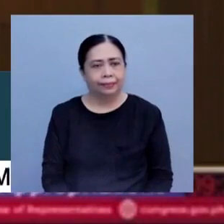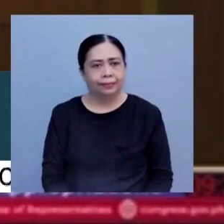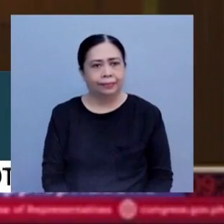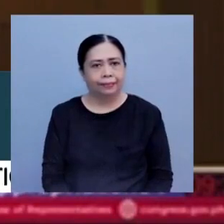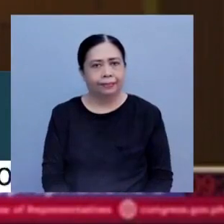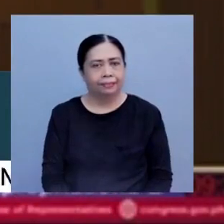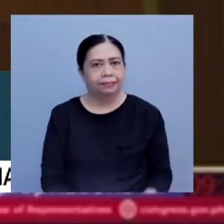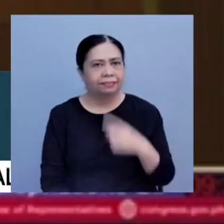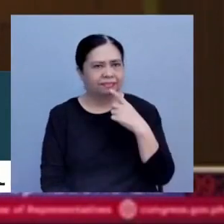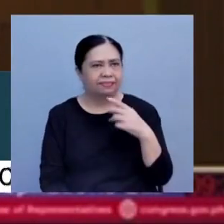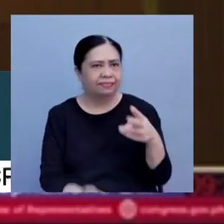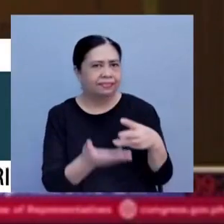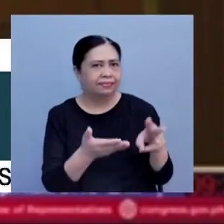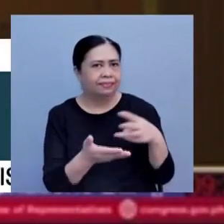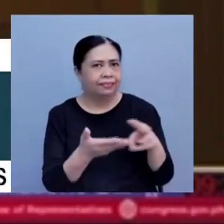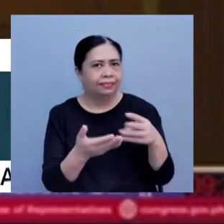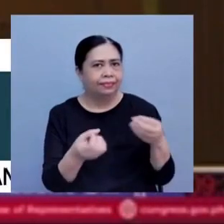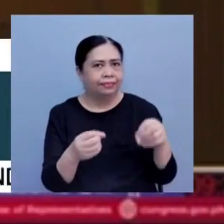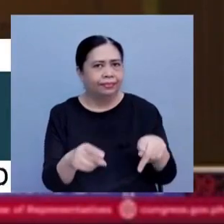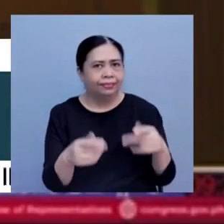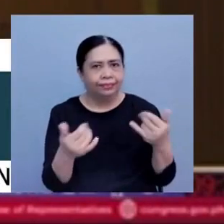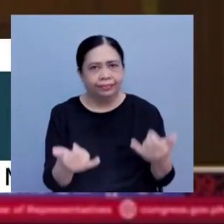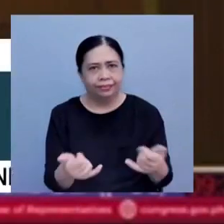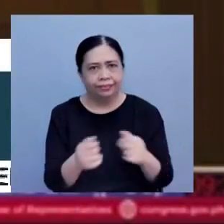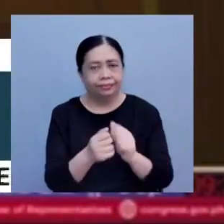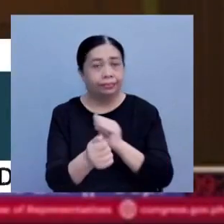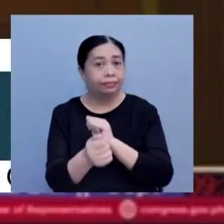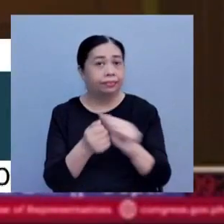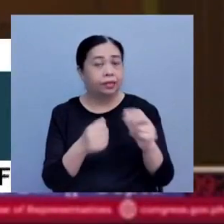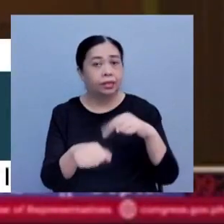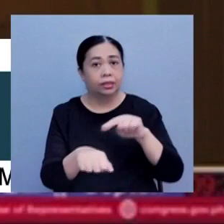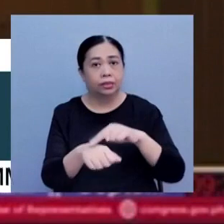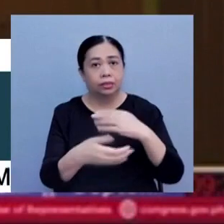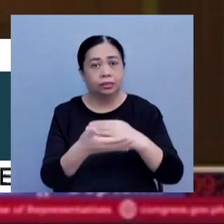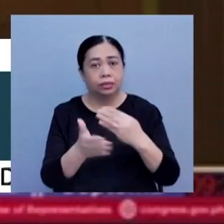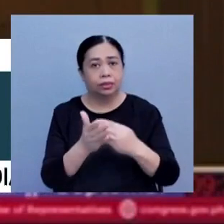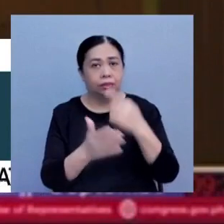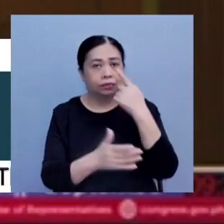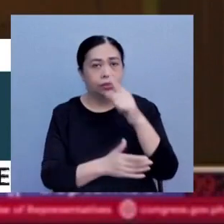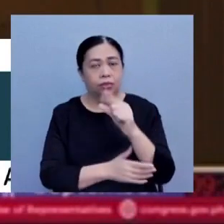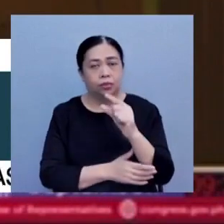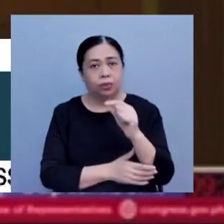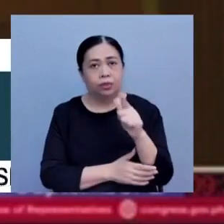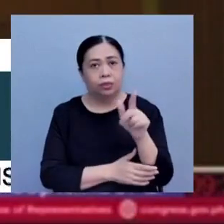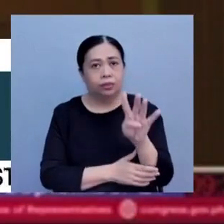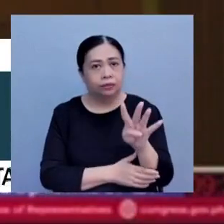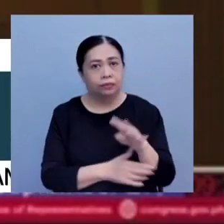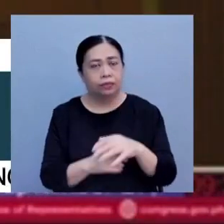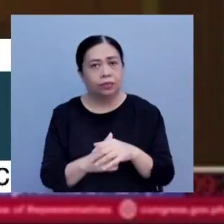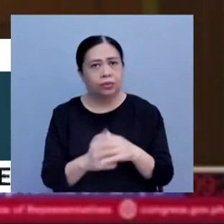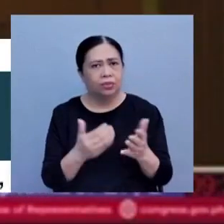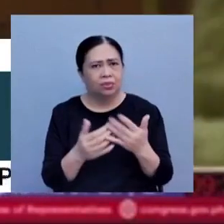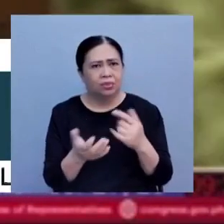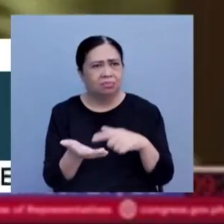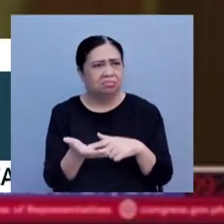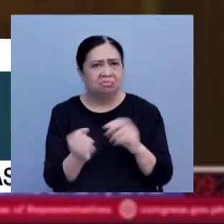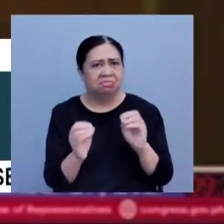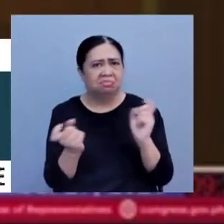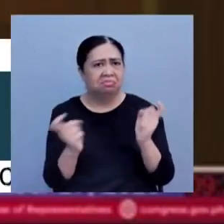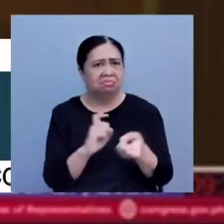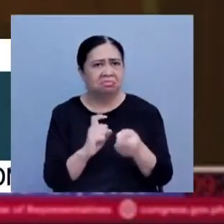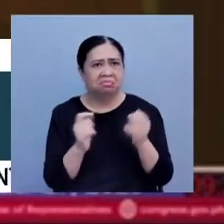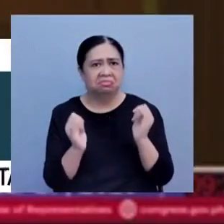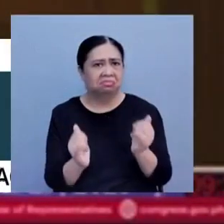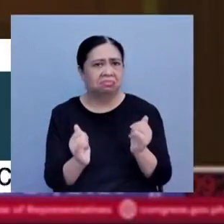Nasayang lang ang pagkakataong ito sa pagpasa ng pambansang budget para sa 2024 na halos walang pagbabago